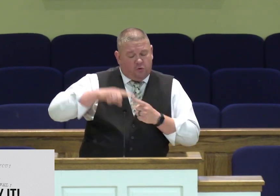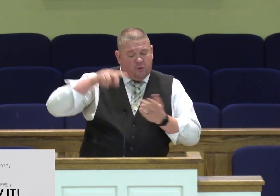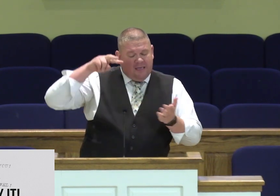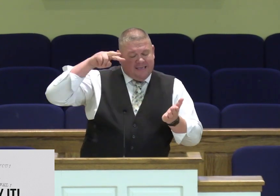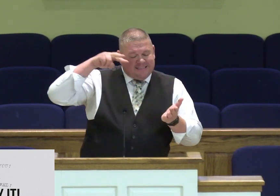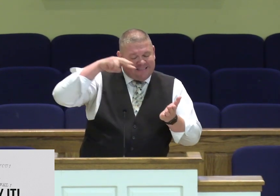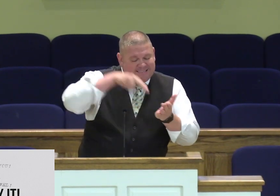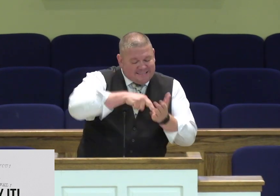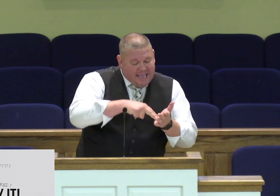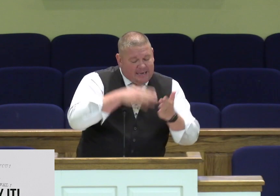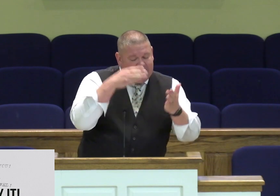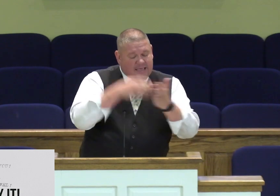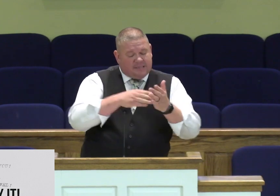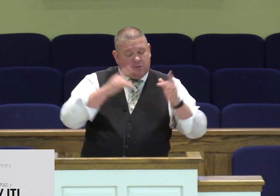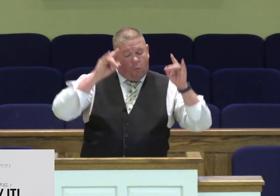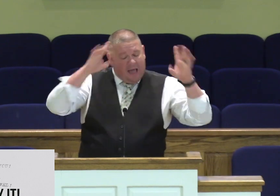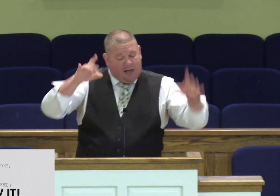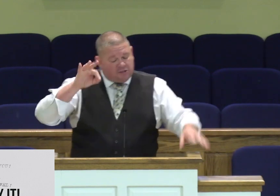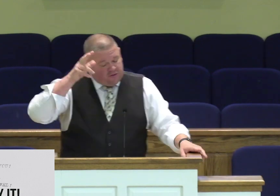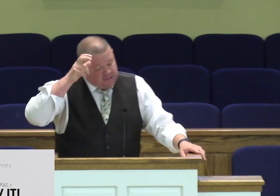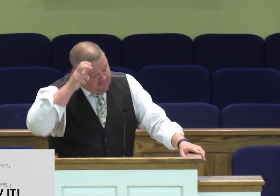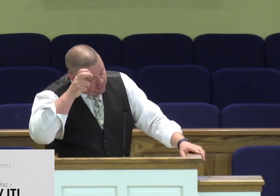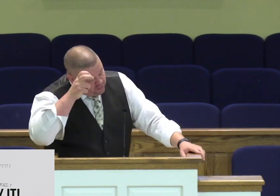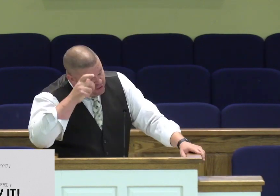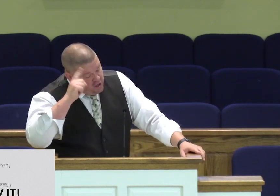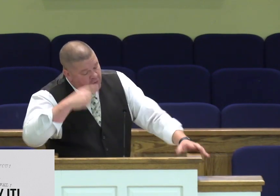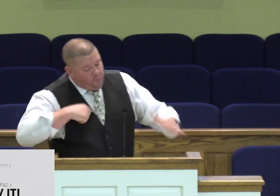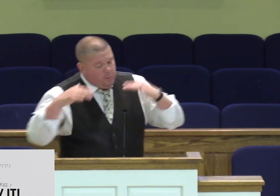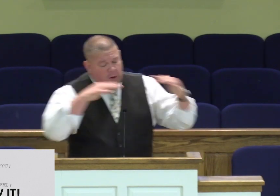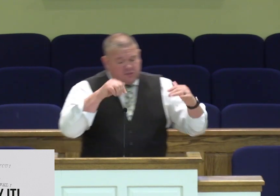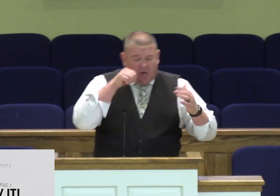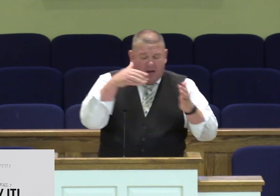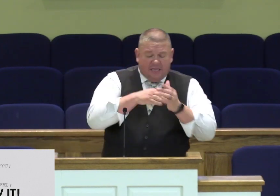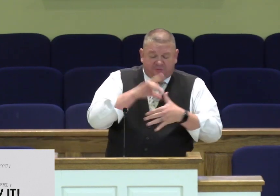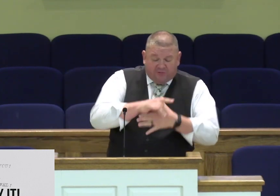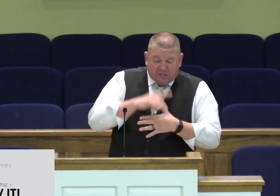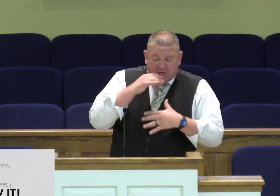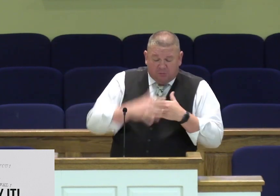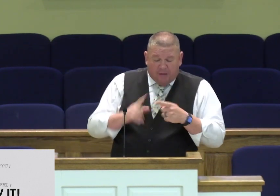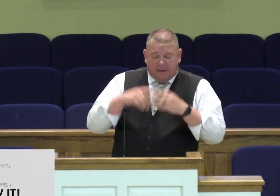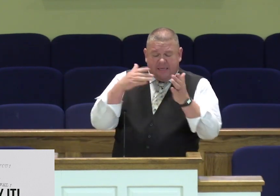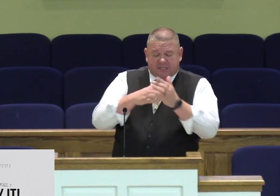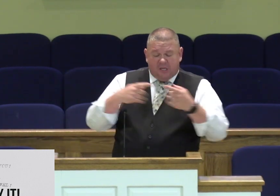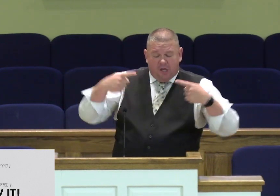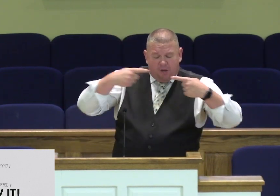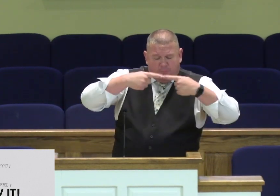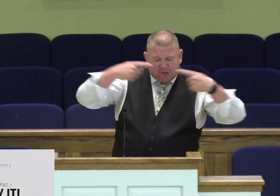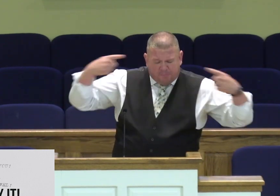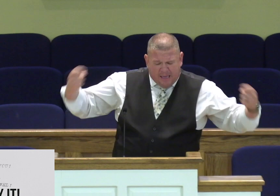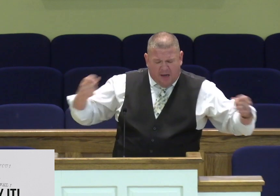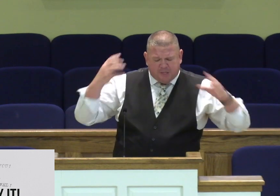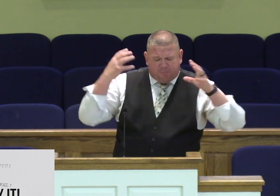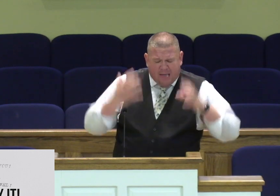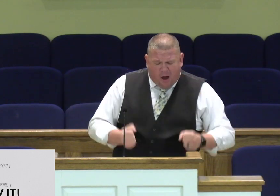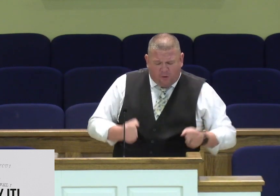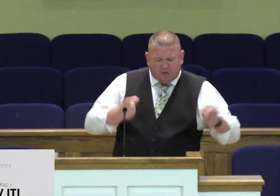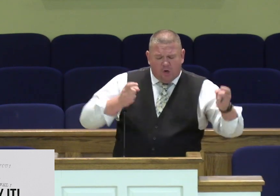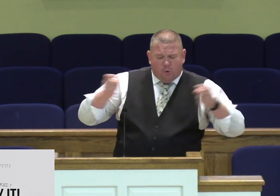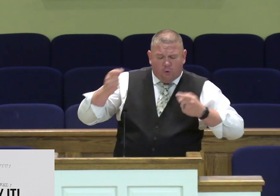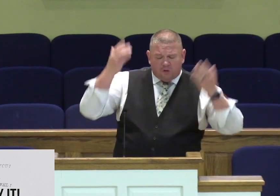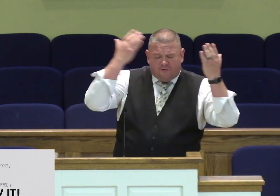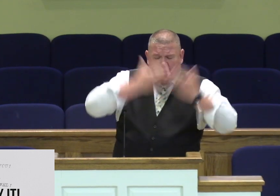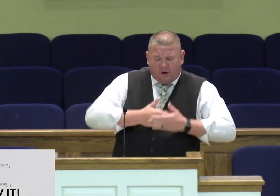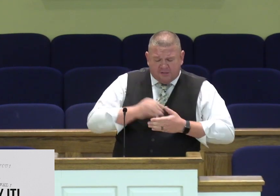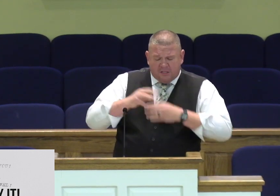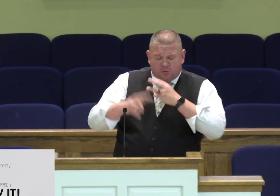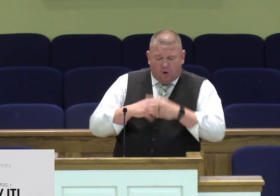able to stand against the wiles of the devil. For we wrestle not against flesh and blood, but against principalities, powers,